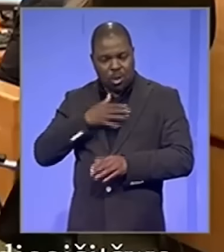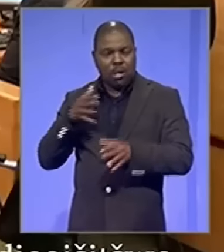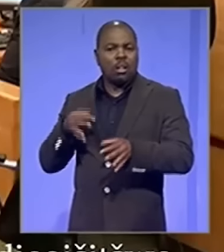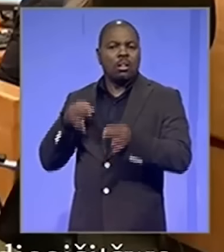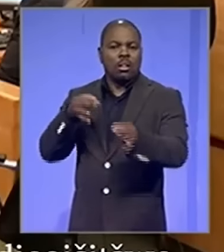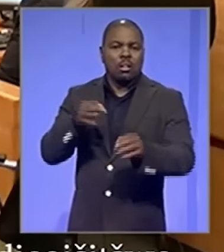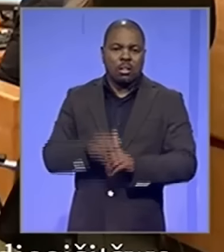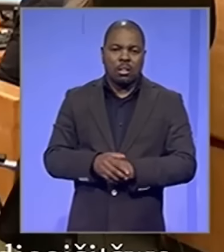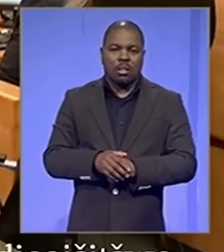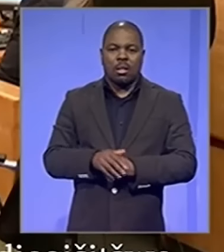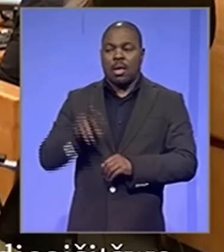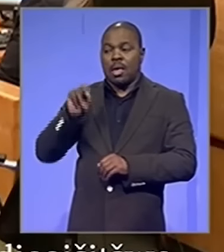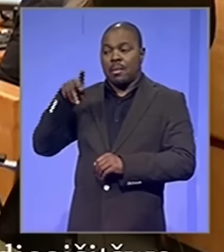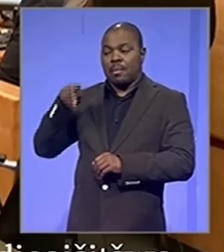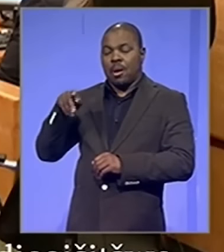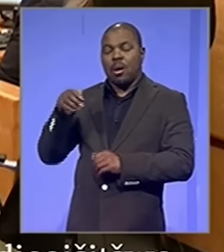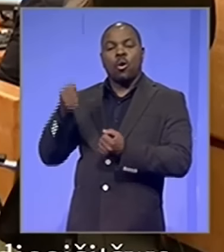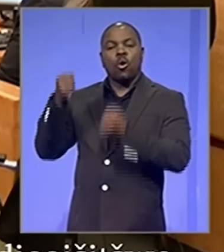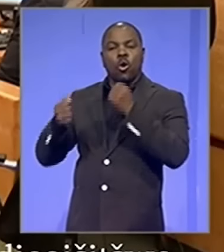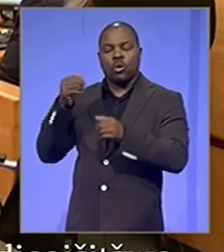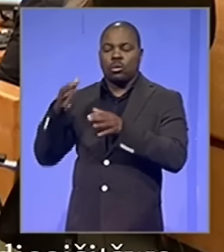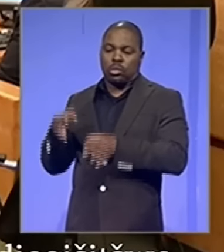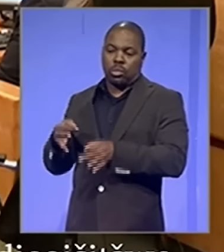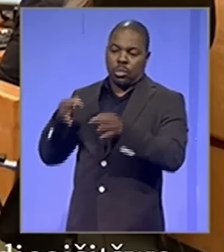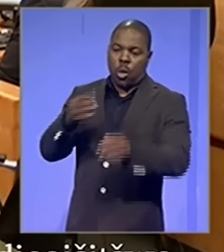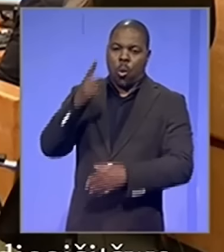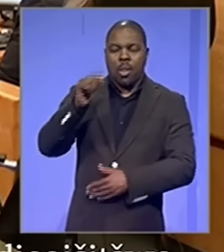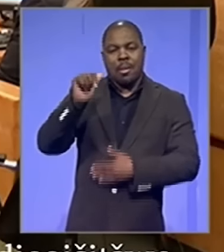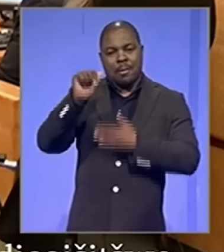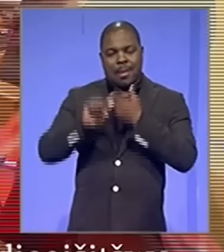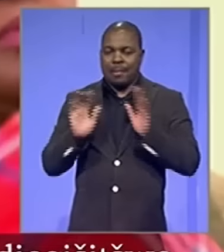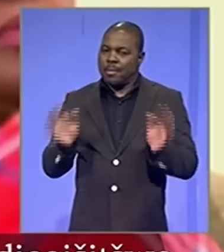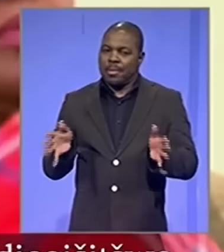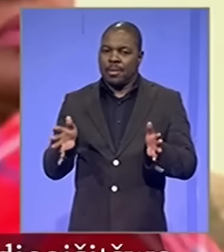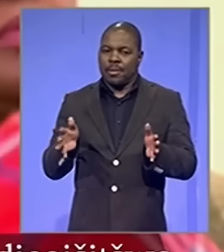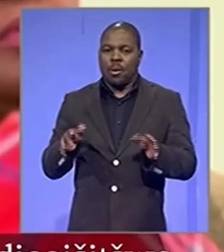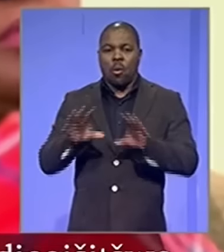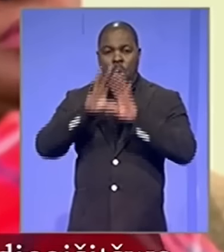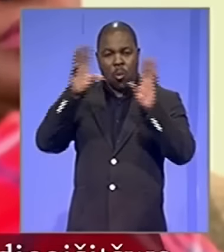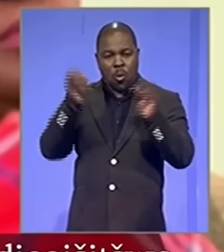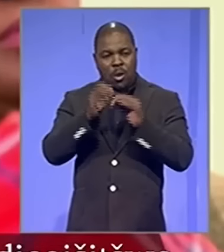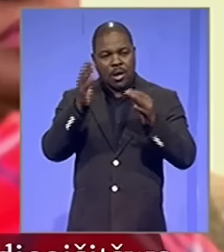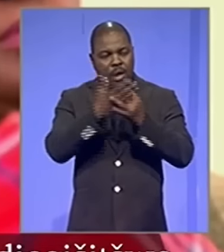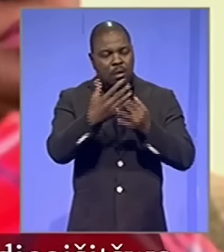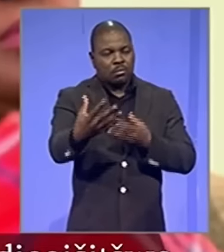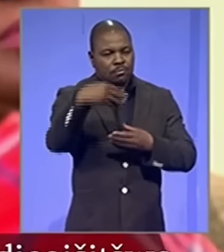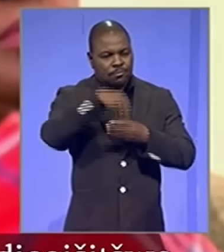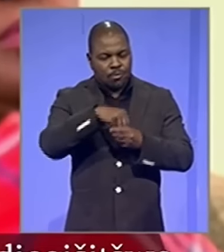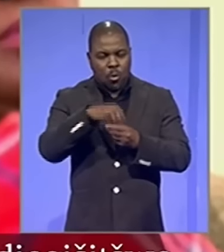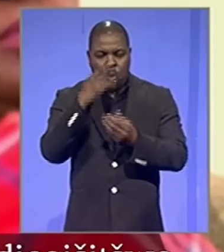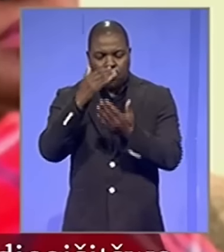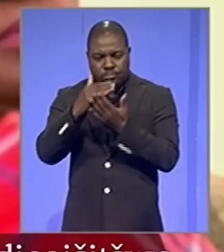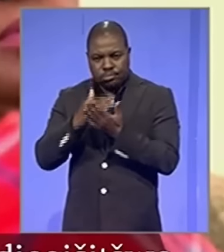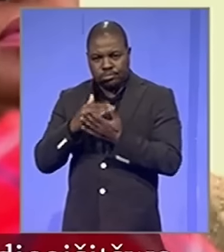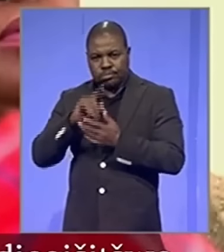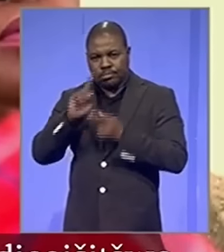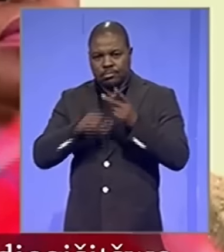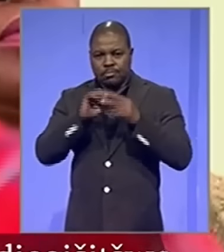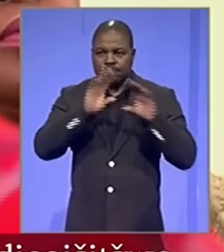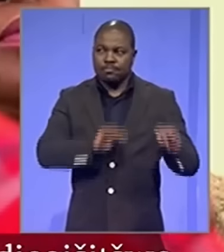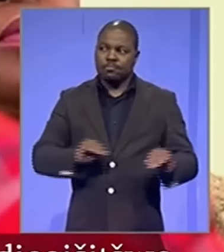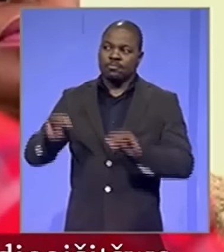Fela kgotlatshekelo e buseditse kgetsi eno morago ka kgwedi le nngwe go kopanya ditatofatso le gore kgetsi eno e romelwe ka